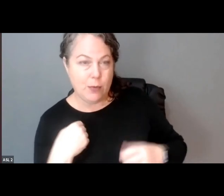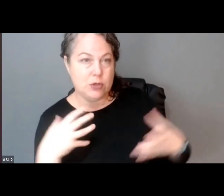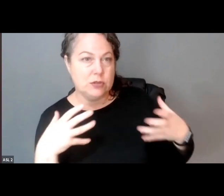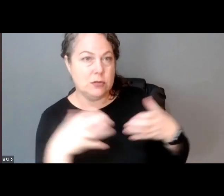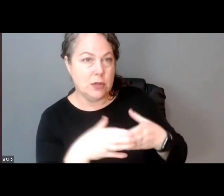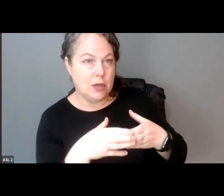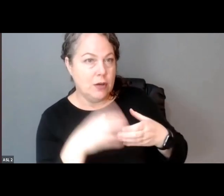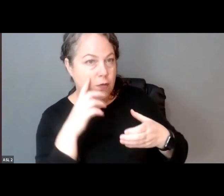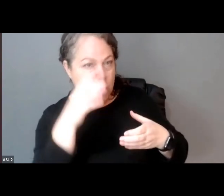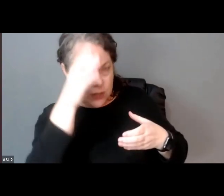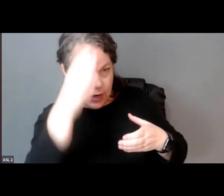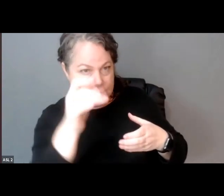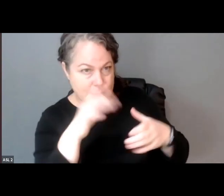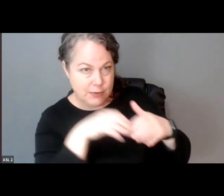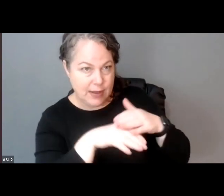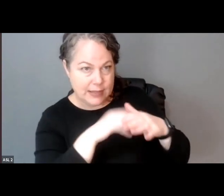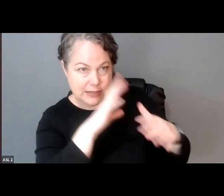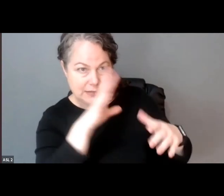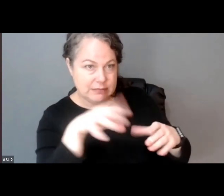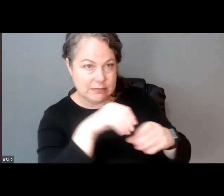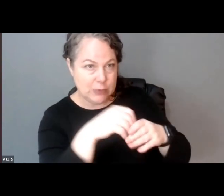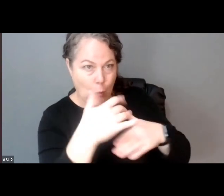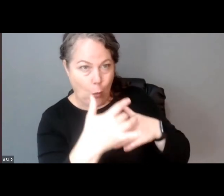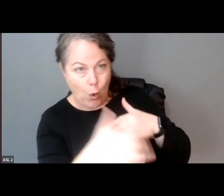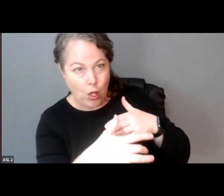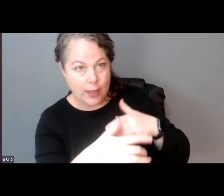concept of accessibility ingrained early?